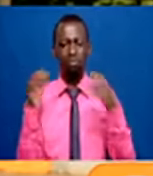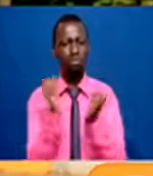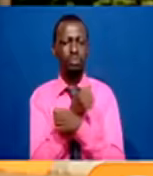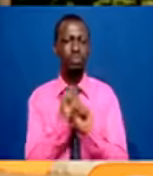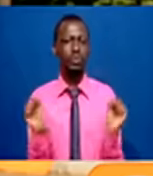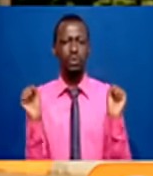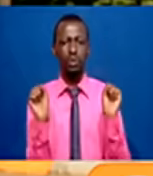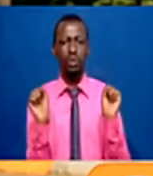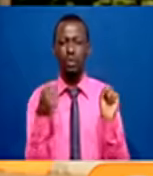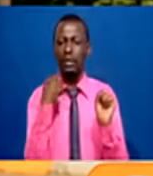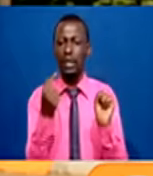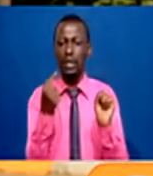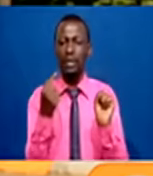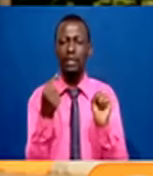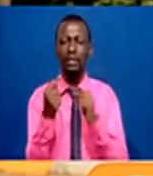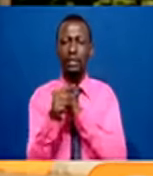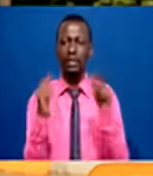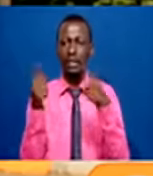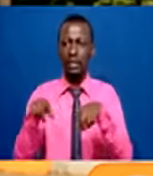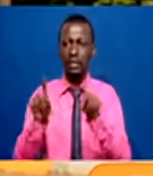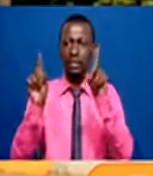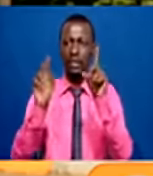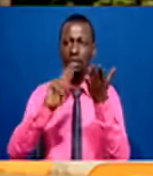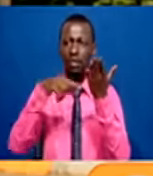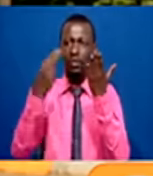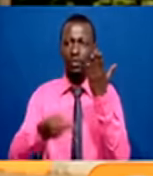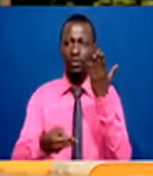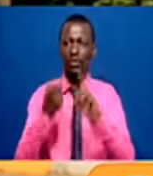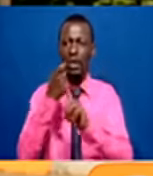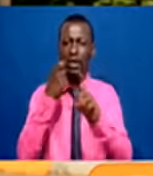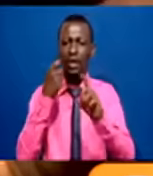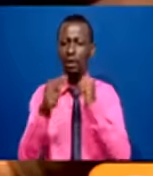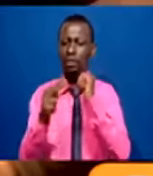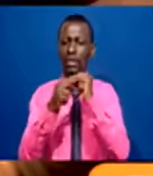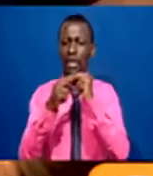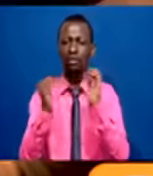that they're saying that he committed suicide. He fell from seventh floor up to